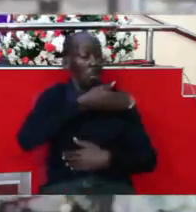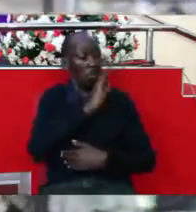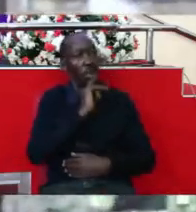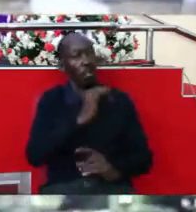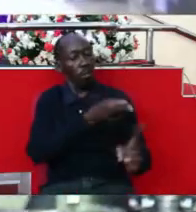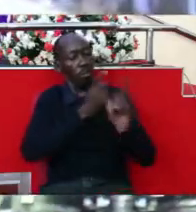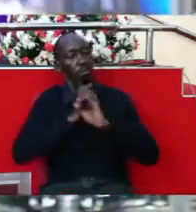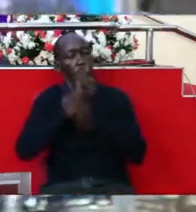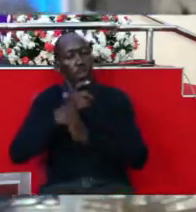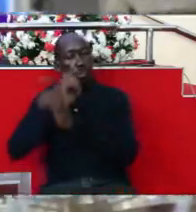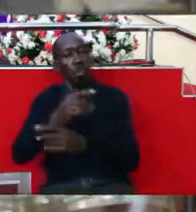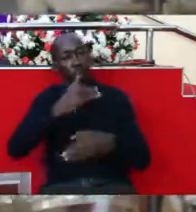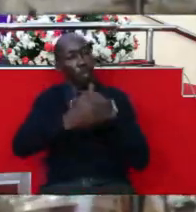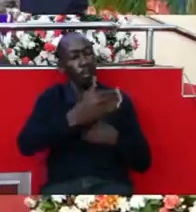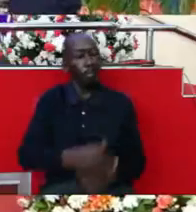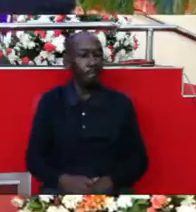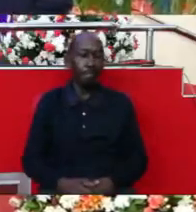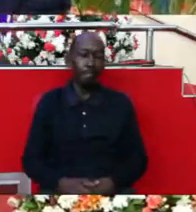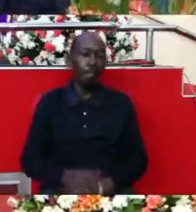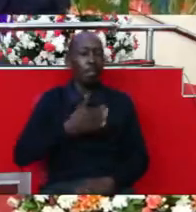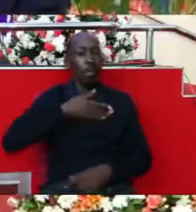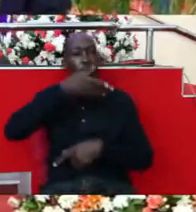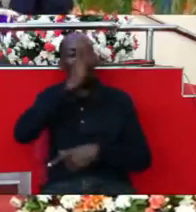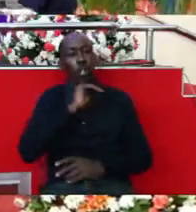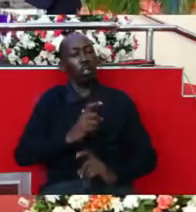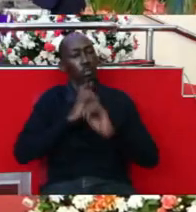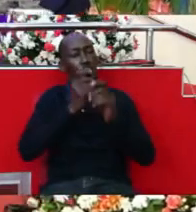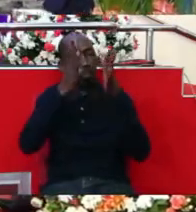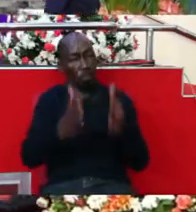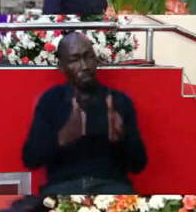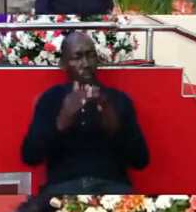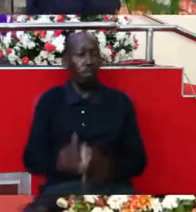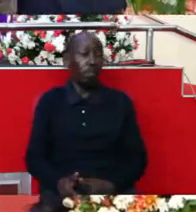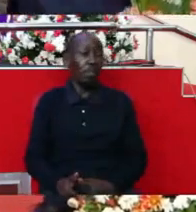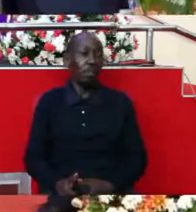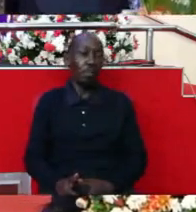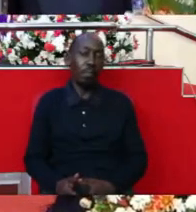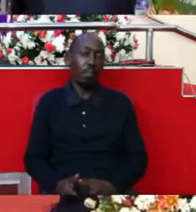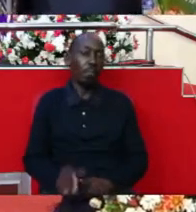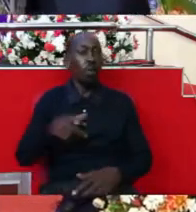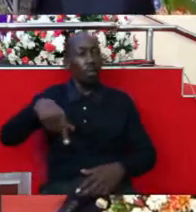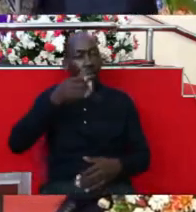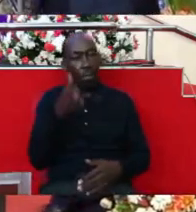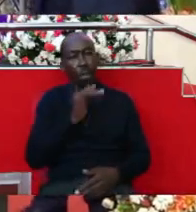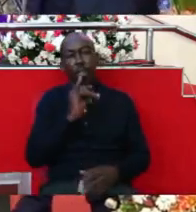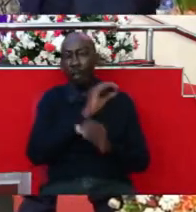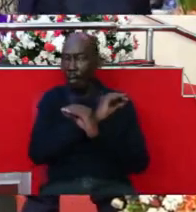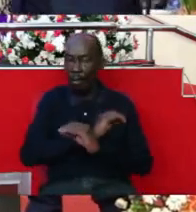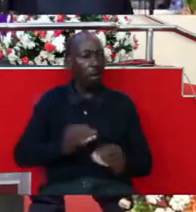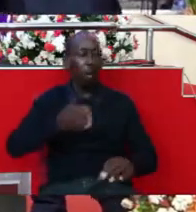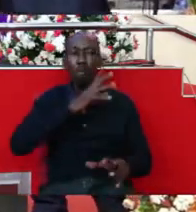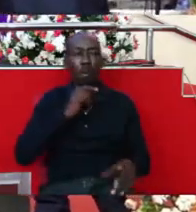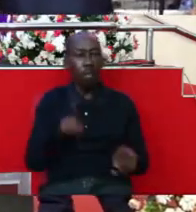rewarder. Ukia jirani yako unamwambia Mungu anatoa adhabu. My God is a rewarder. Kwamba Mungu hutoa adhabu. There is nothing, my brothers and